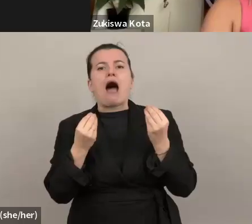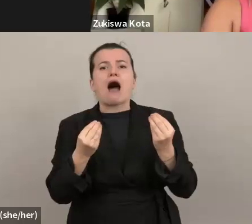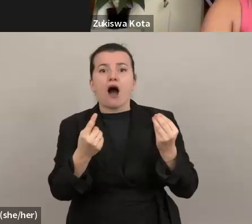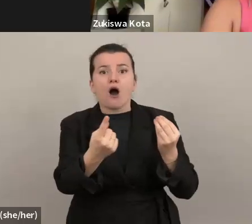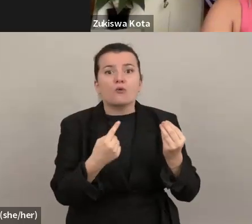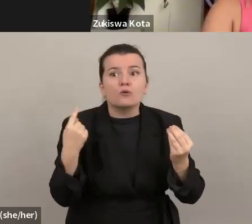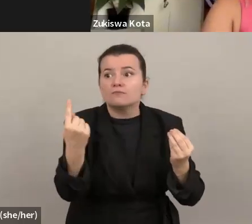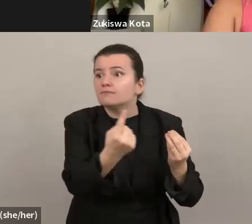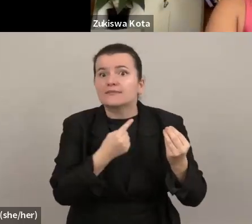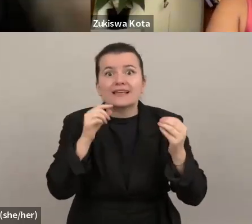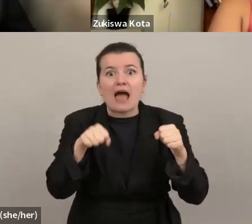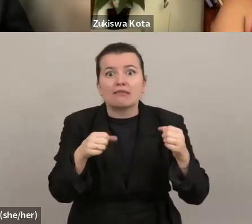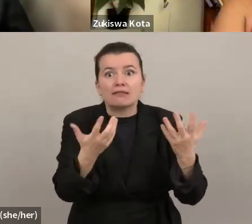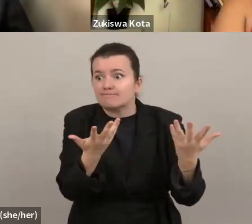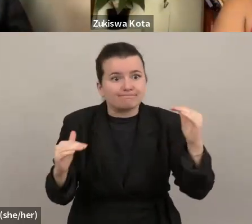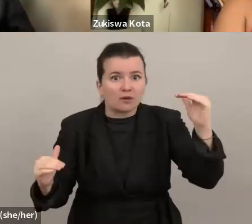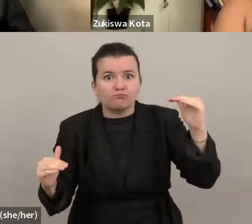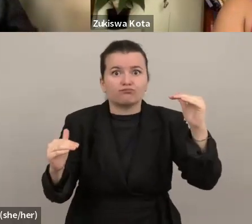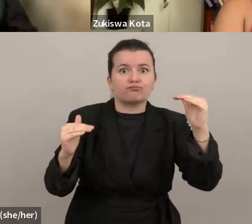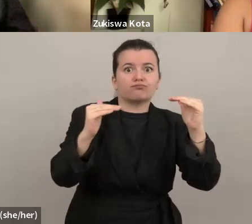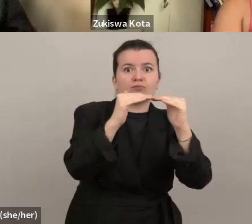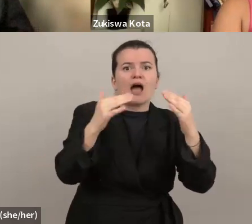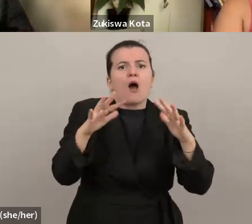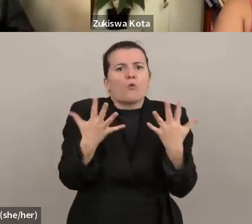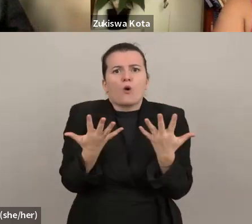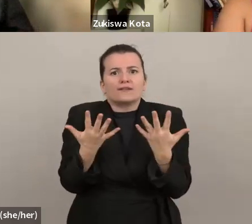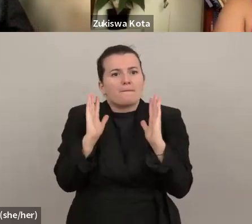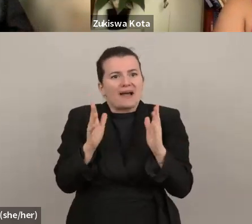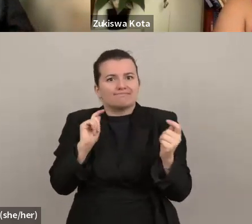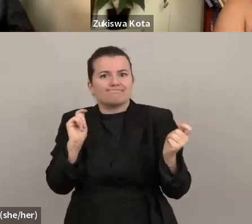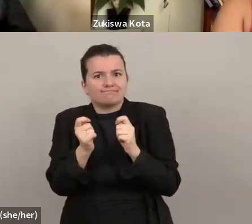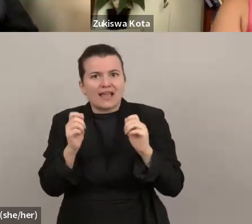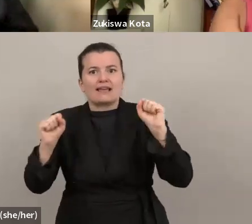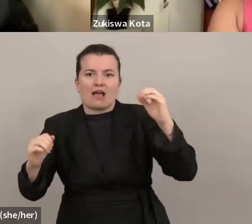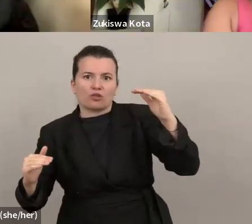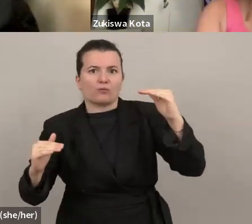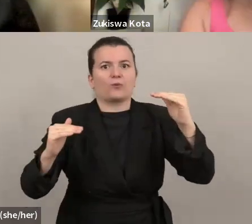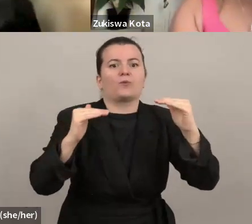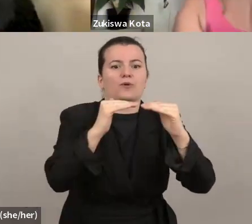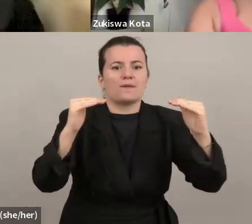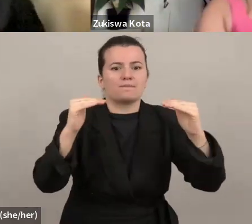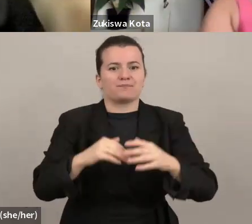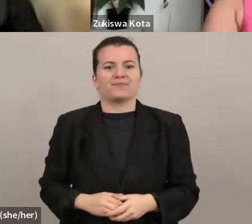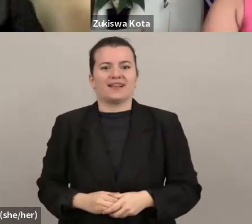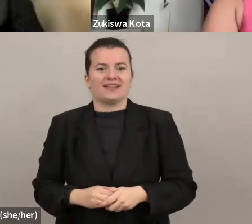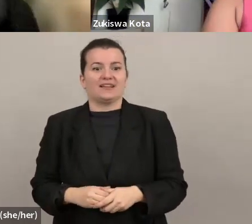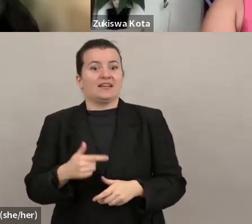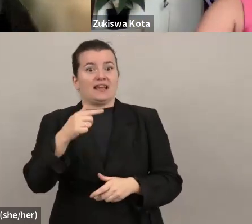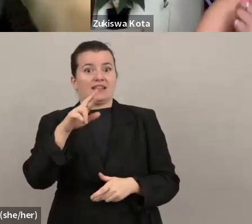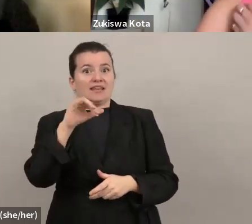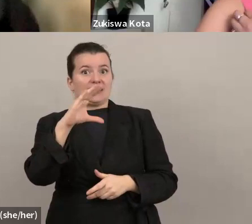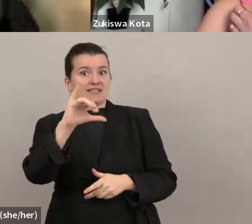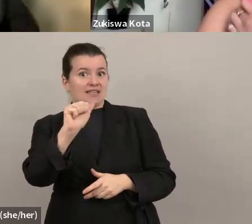So I'm happy for any panelists to jump in and answer that. Trisha, go for it. Yeah, thank you. So what